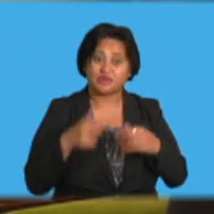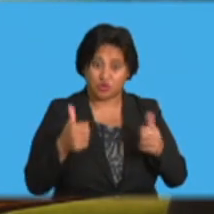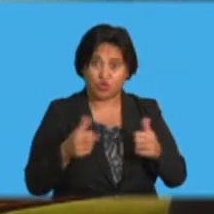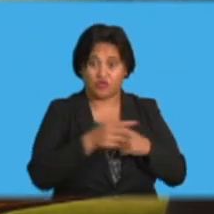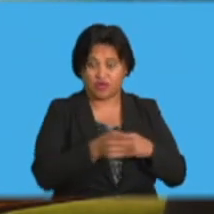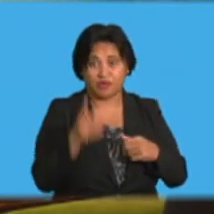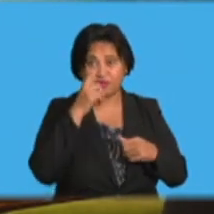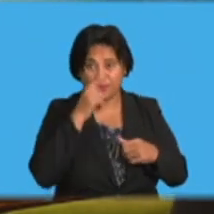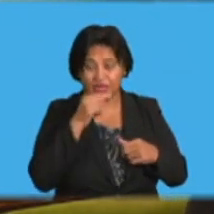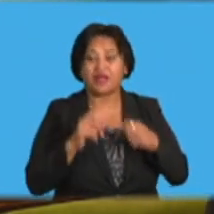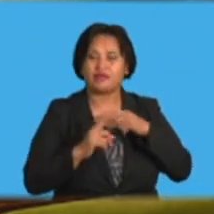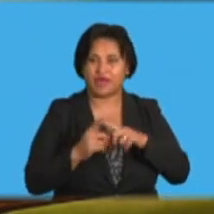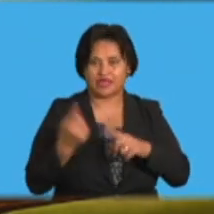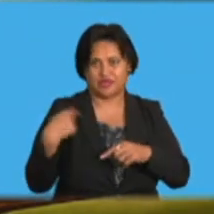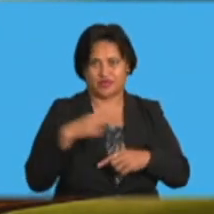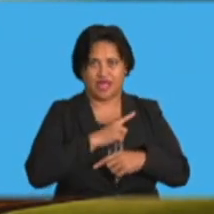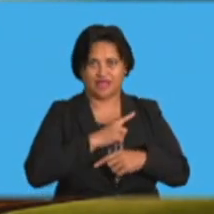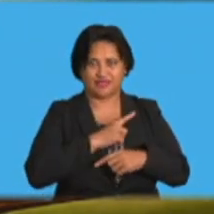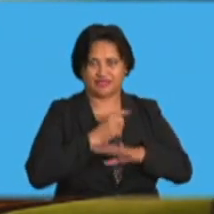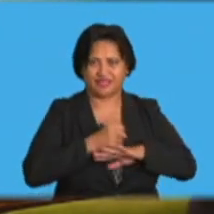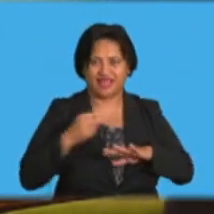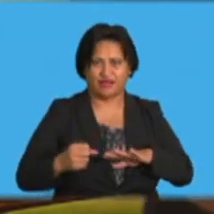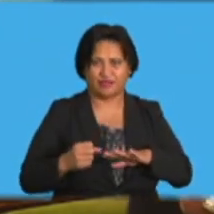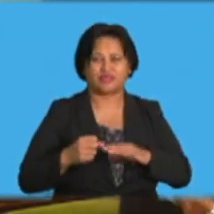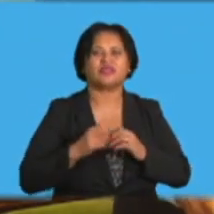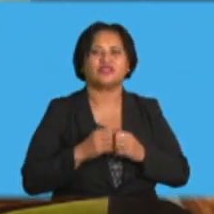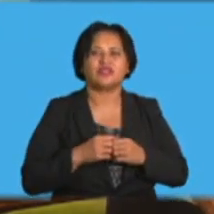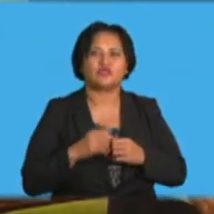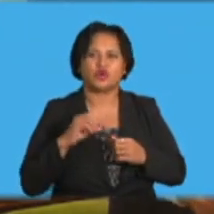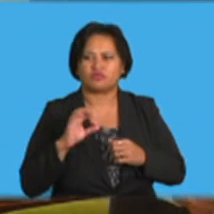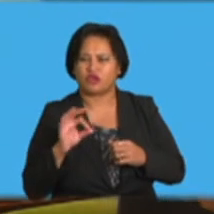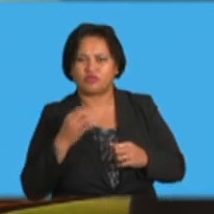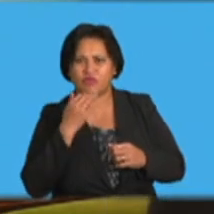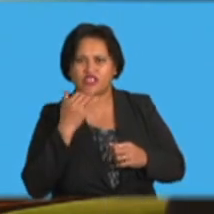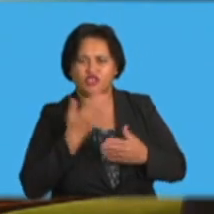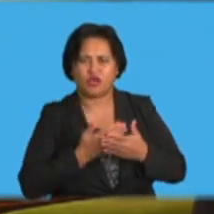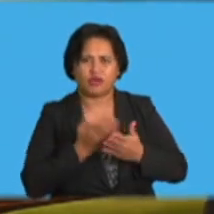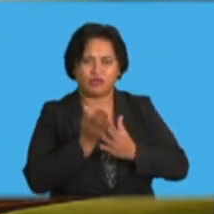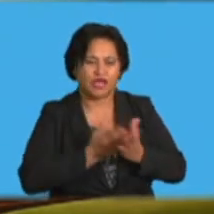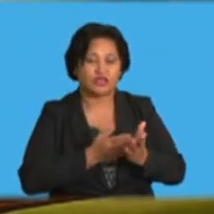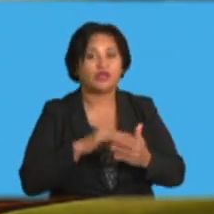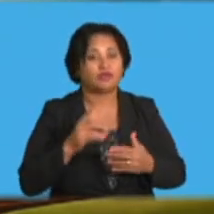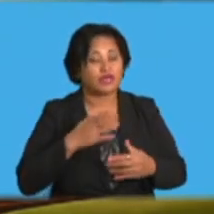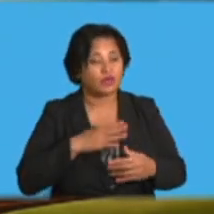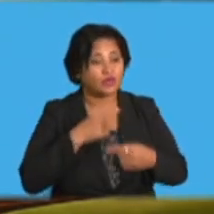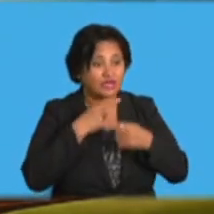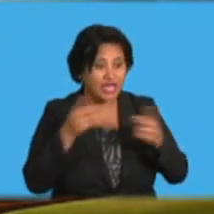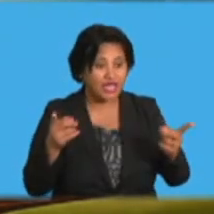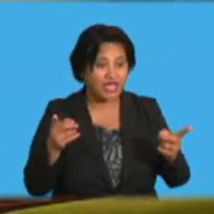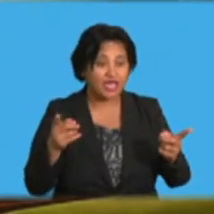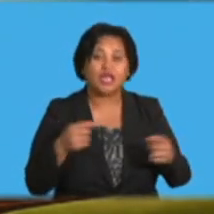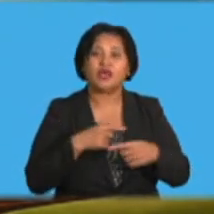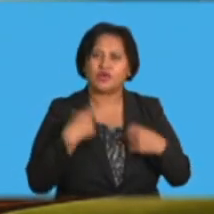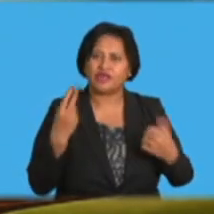It will also be good for government and put less pressure on the budget requirements. However, Madam Speaker, I can reassure the House that we have enough fat, as I've